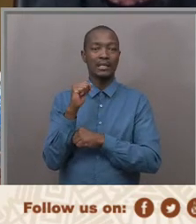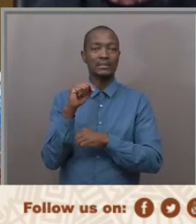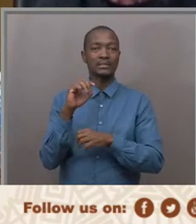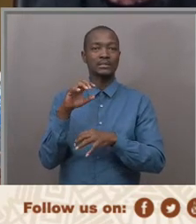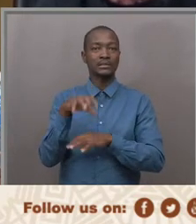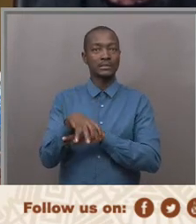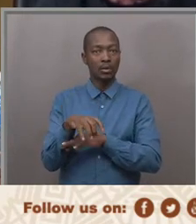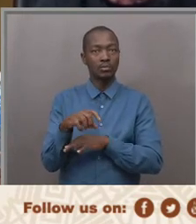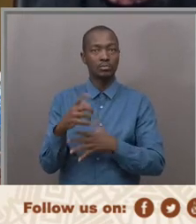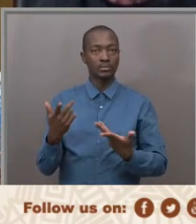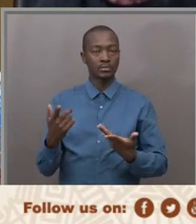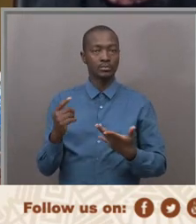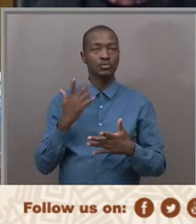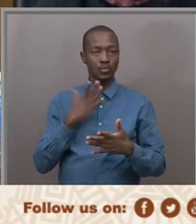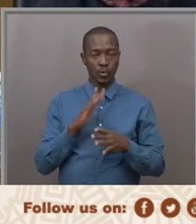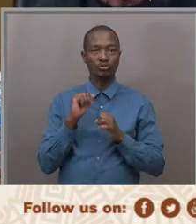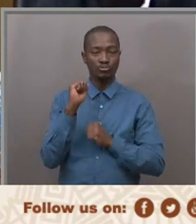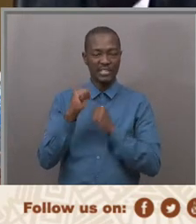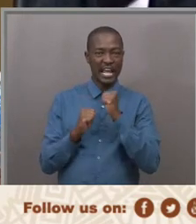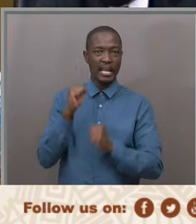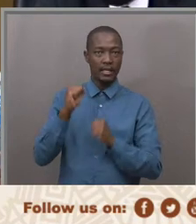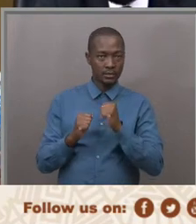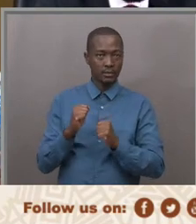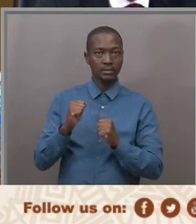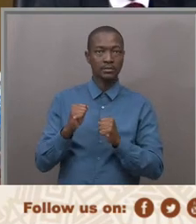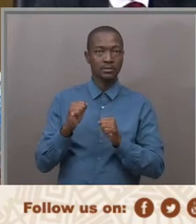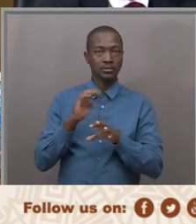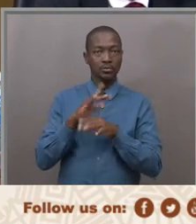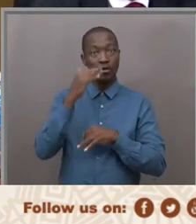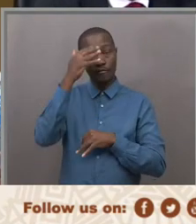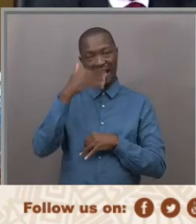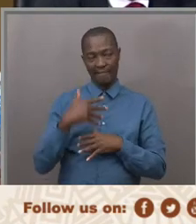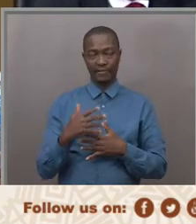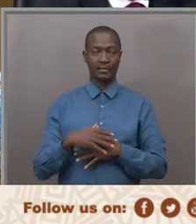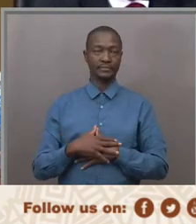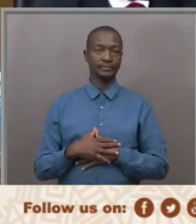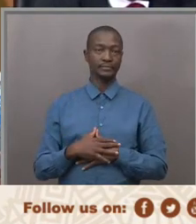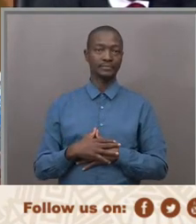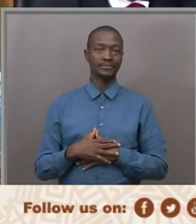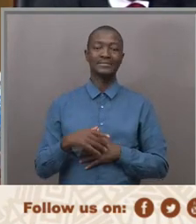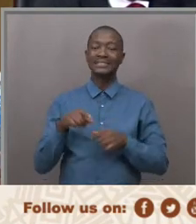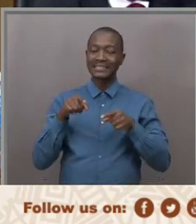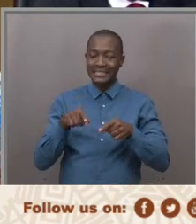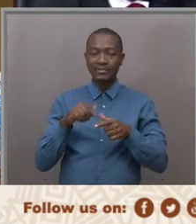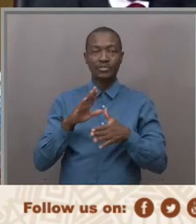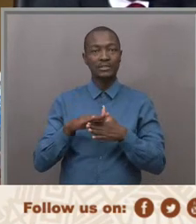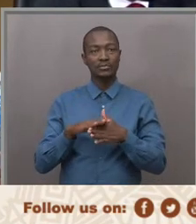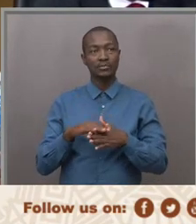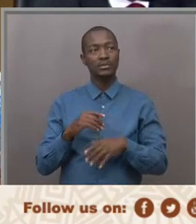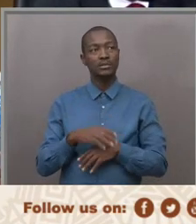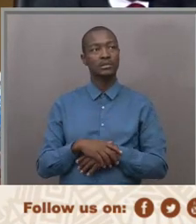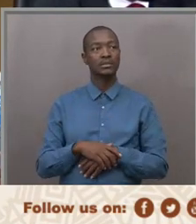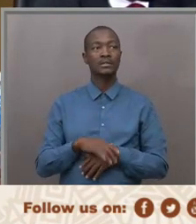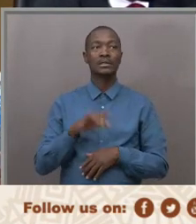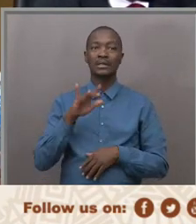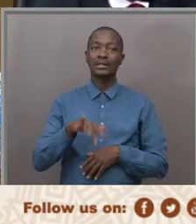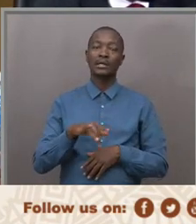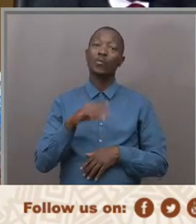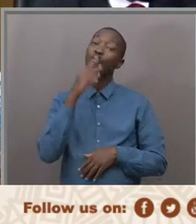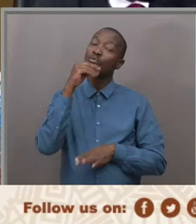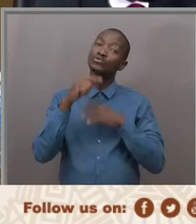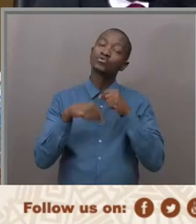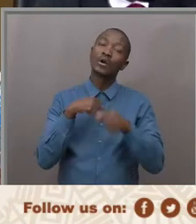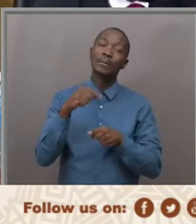want to be the engine of Africa's industrialization. It is for this reason, honorable members, and often when we talk